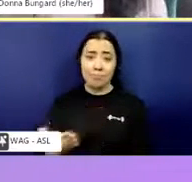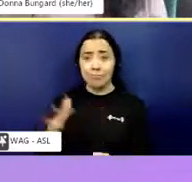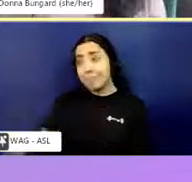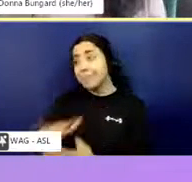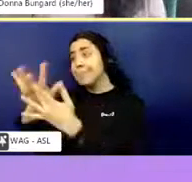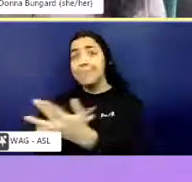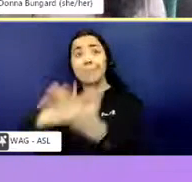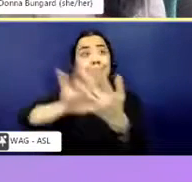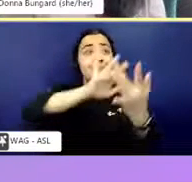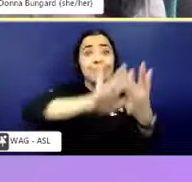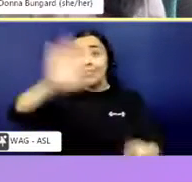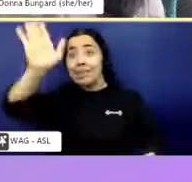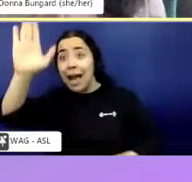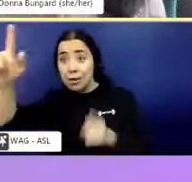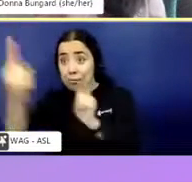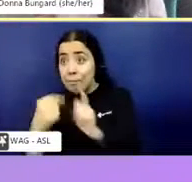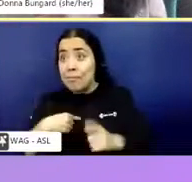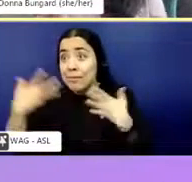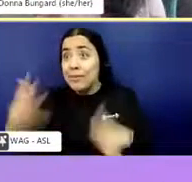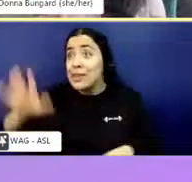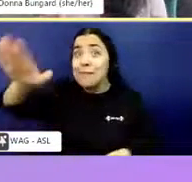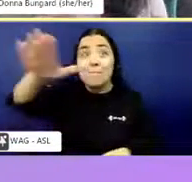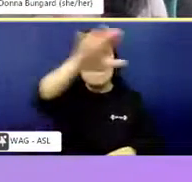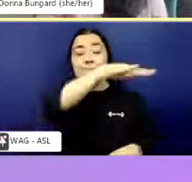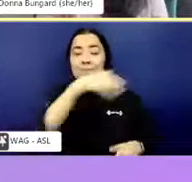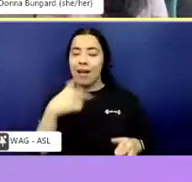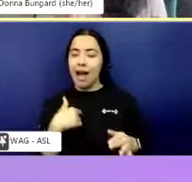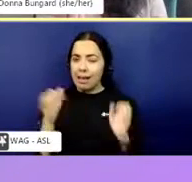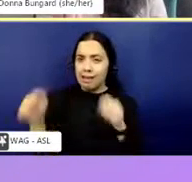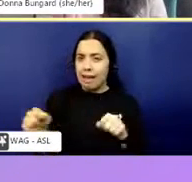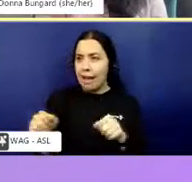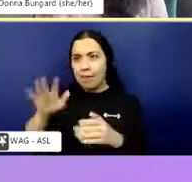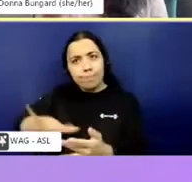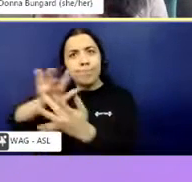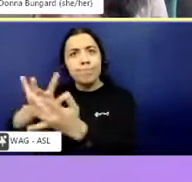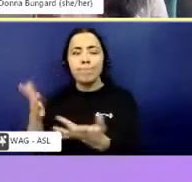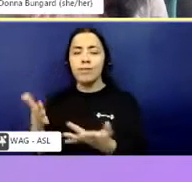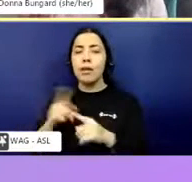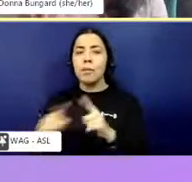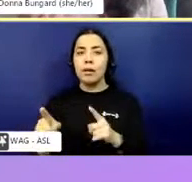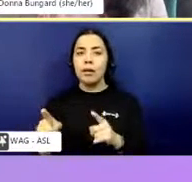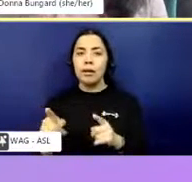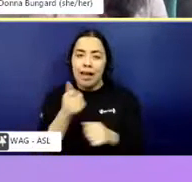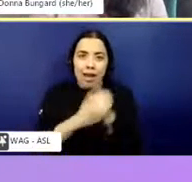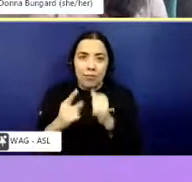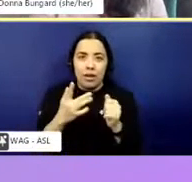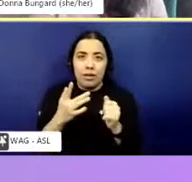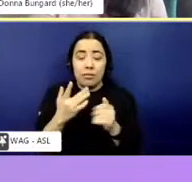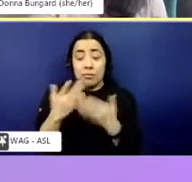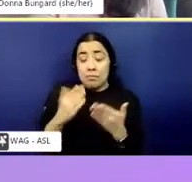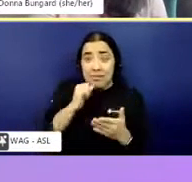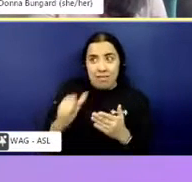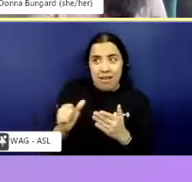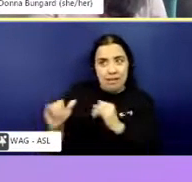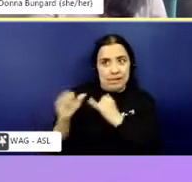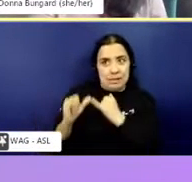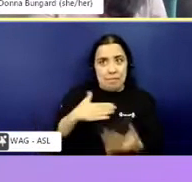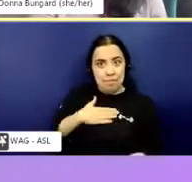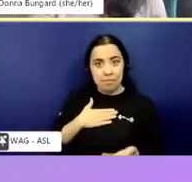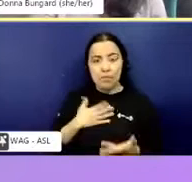that's not everybody's style. And I want to empower everyone to build these cross-functional teams.